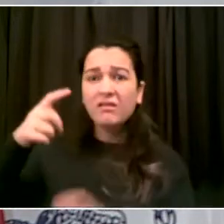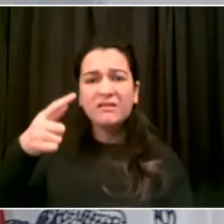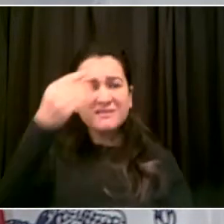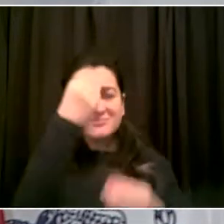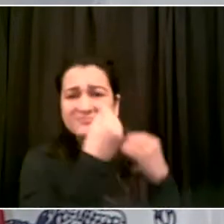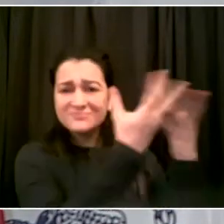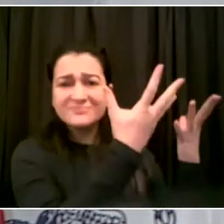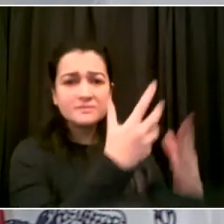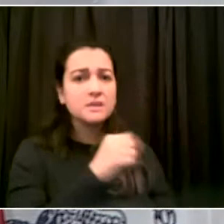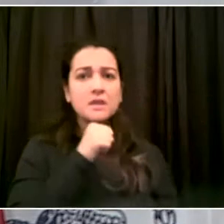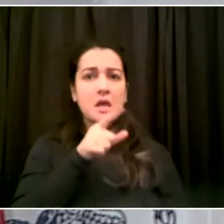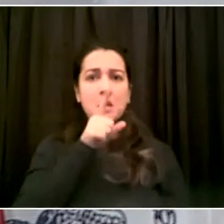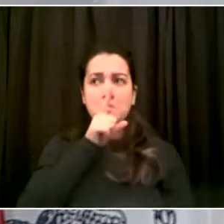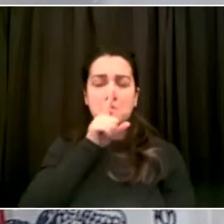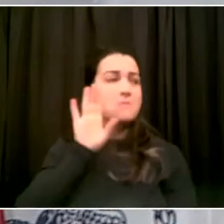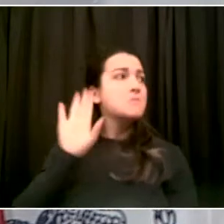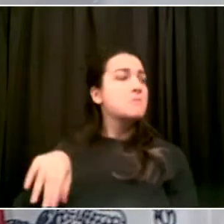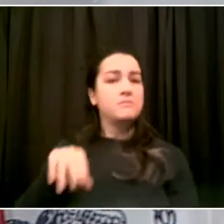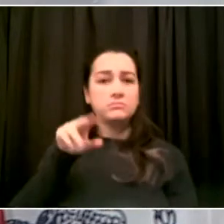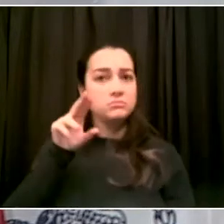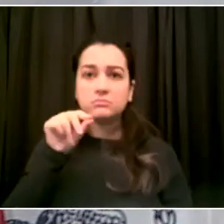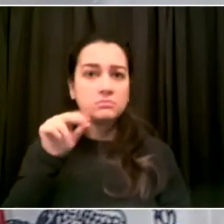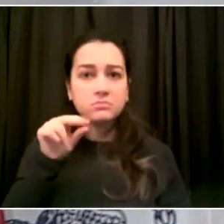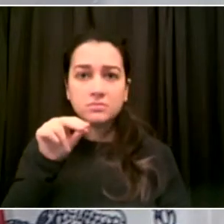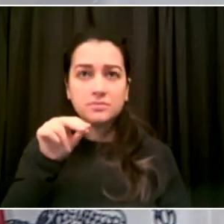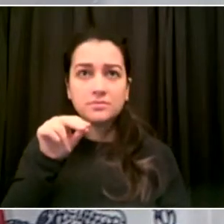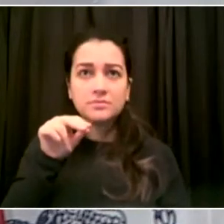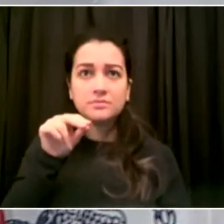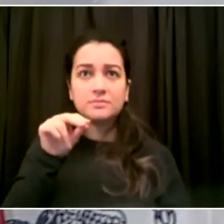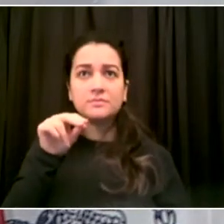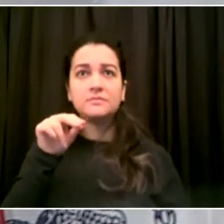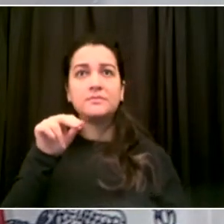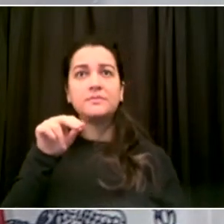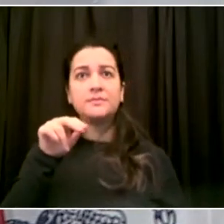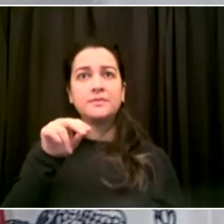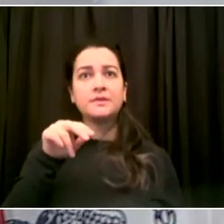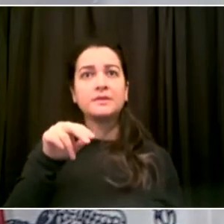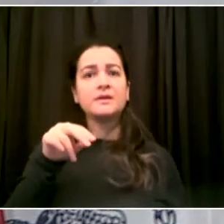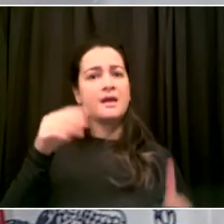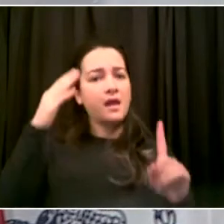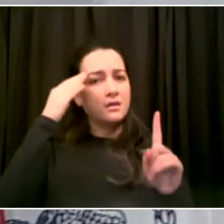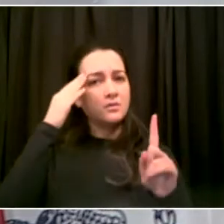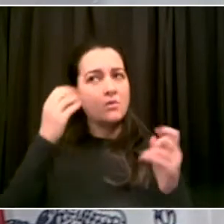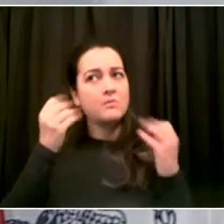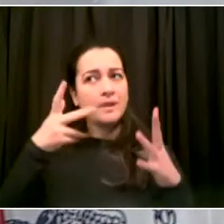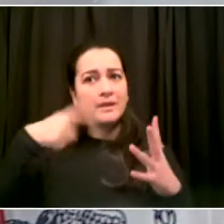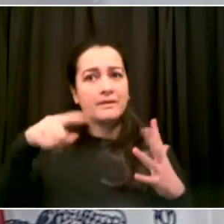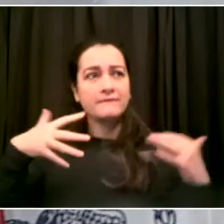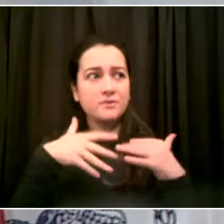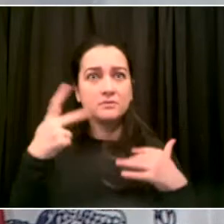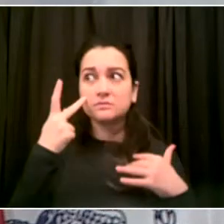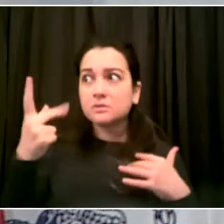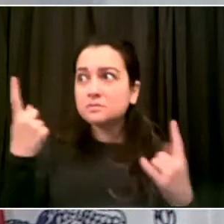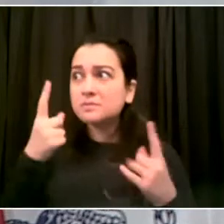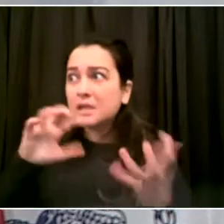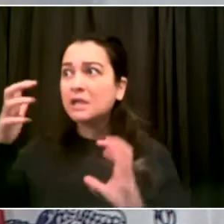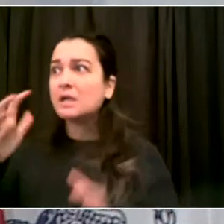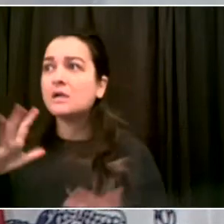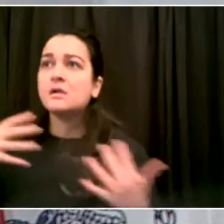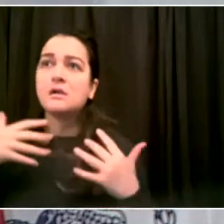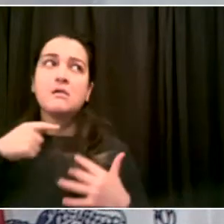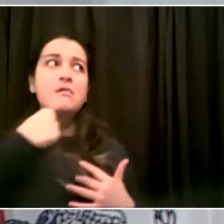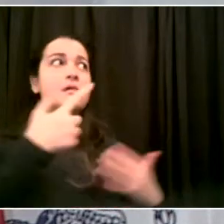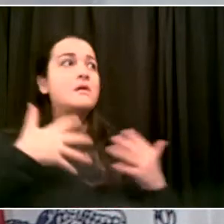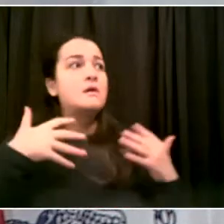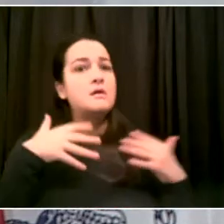had to be worried, and we continue to be worried about the fight against terrorism. If you see something, say something. Well, when it comes to hatred,